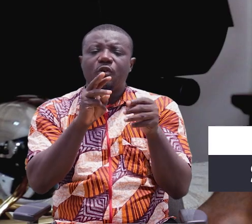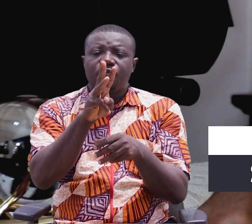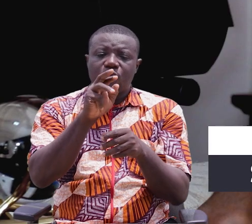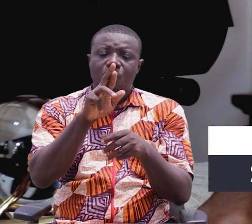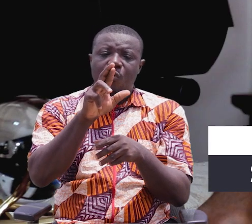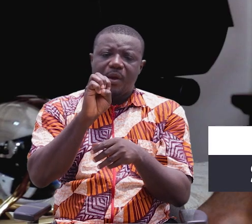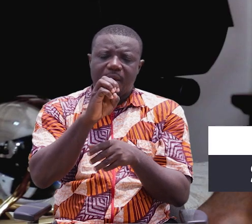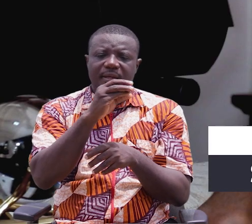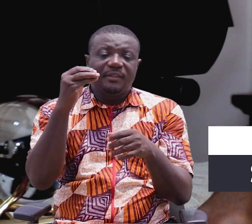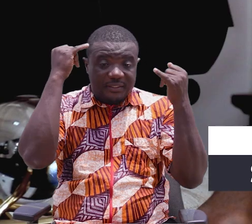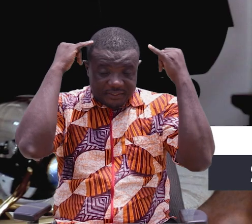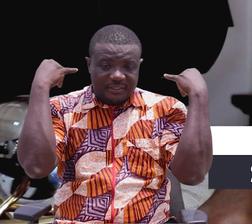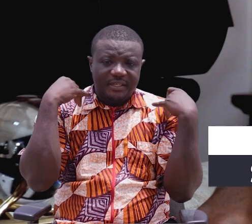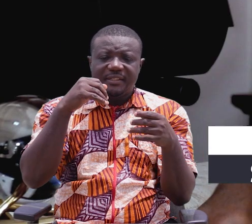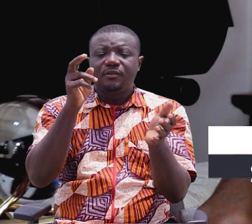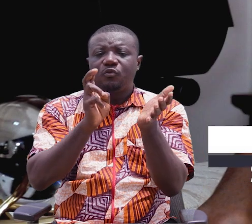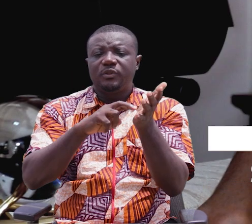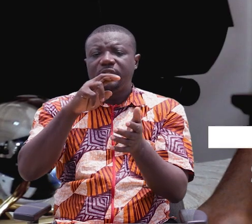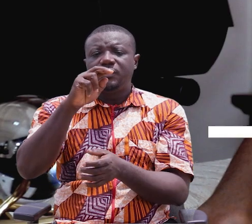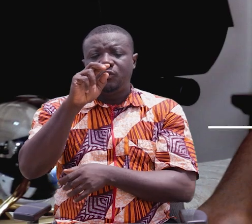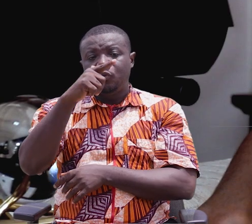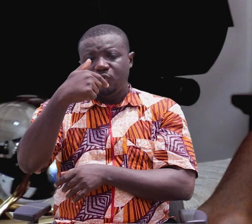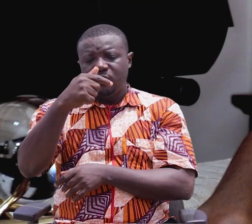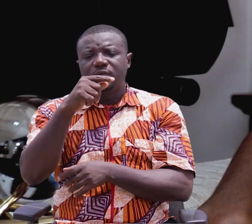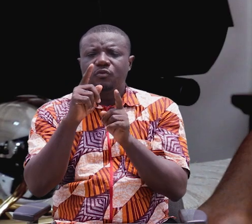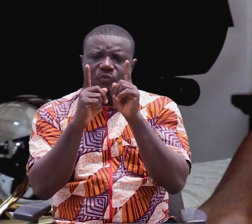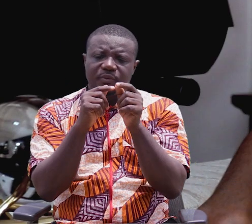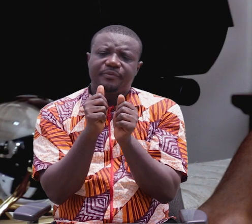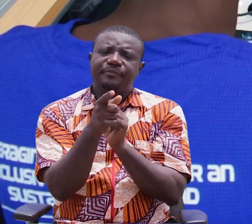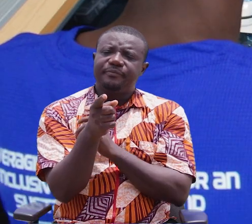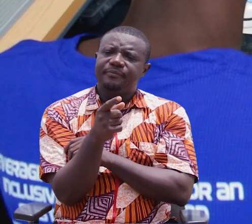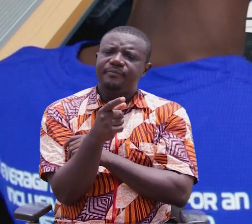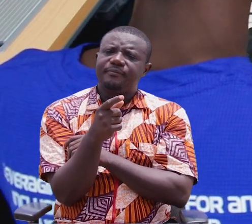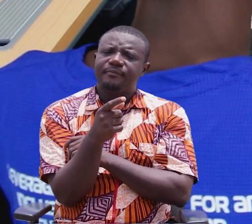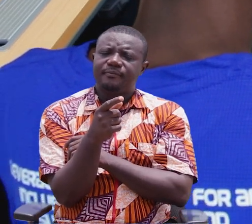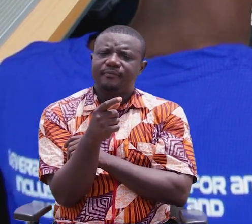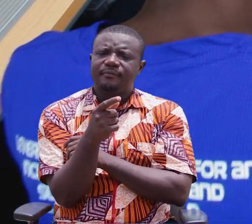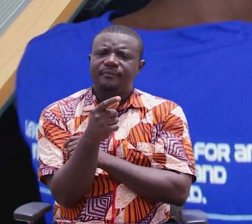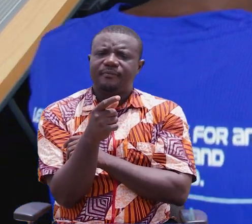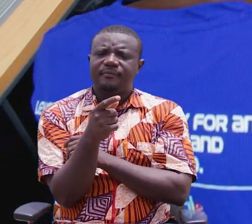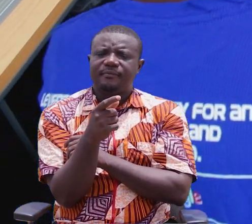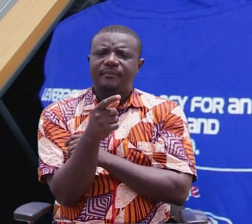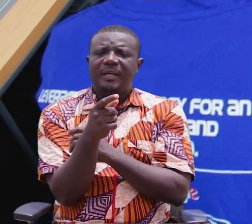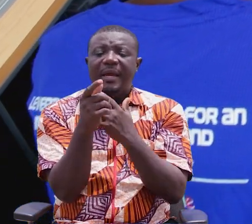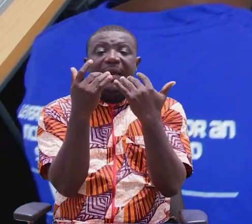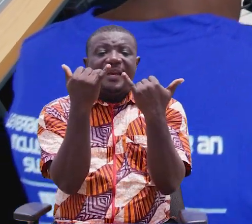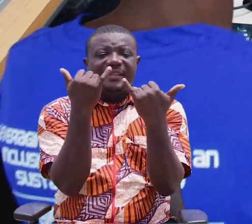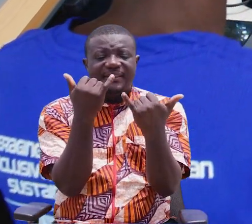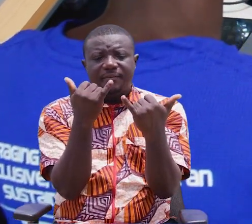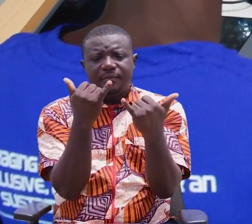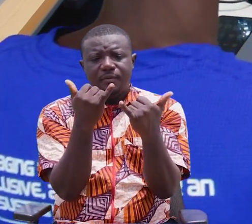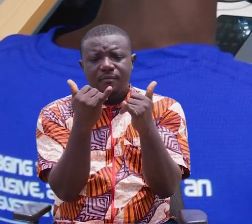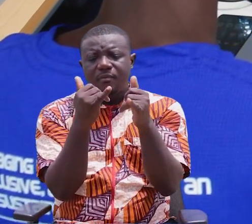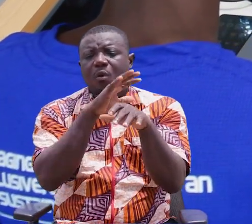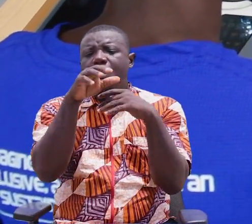engineer and judge at DHAC 2021, speaking. For me, the high point in all